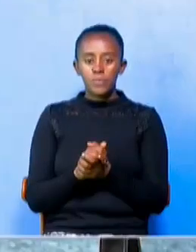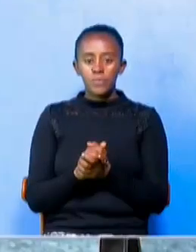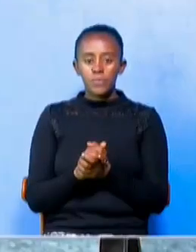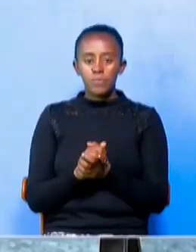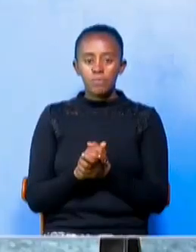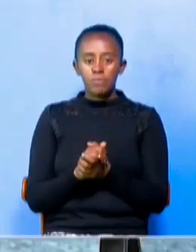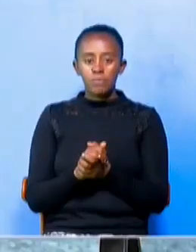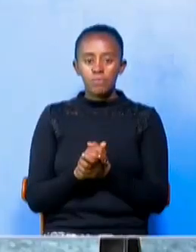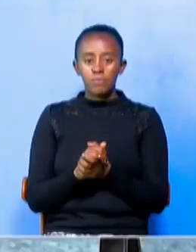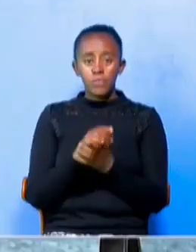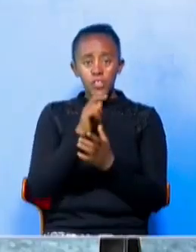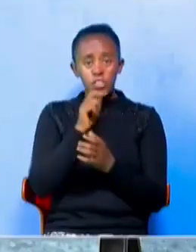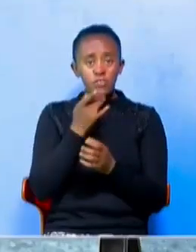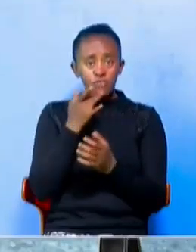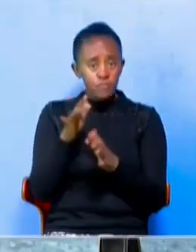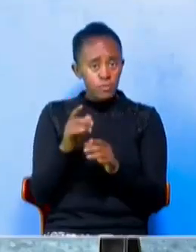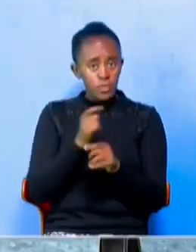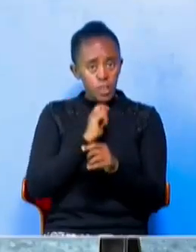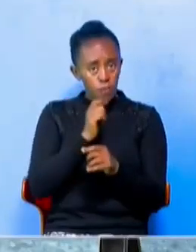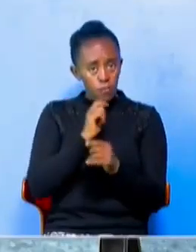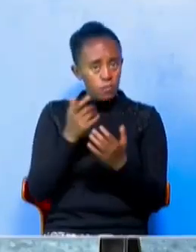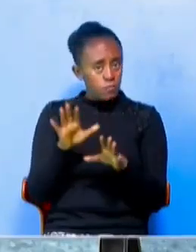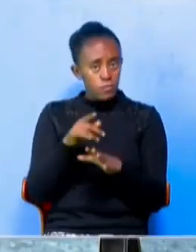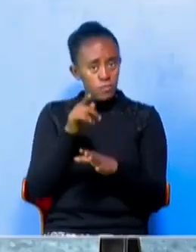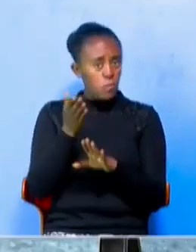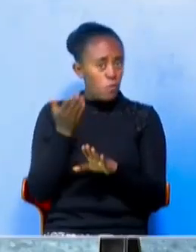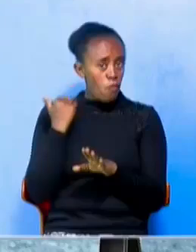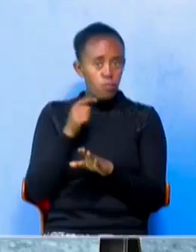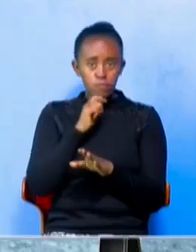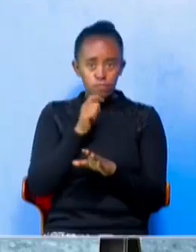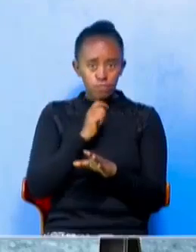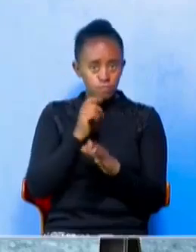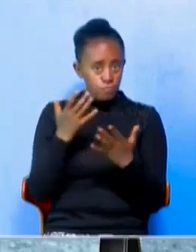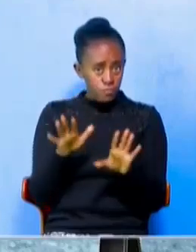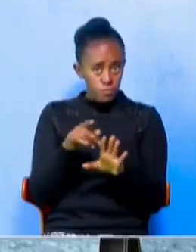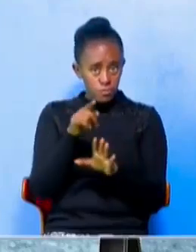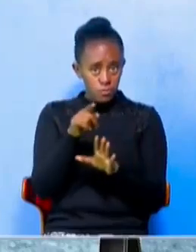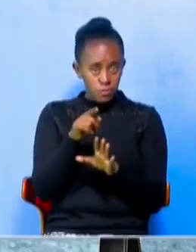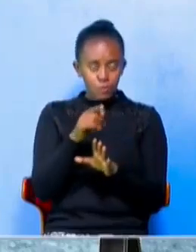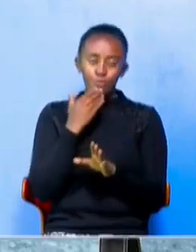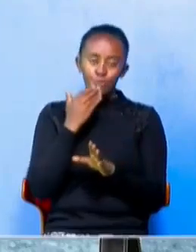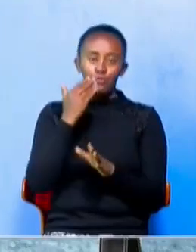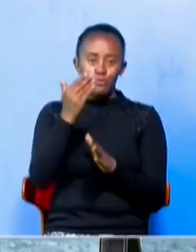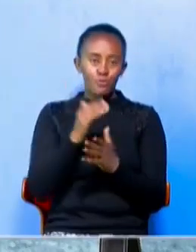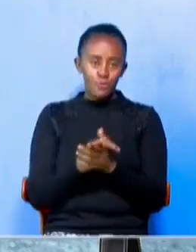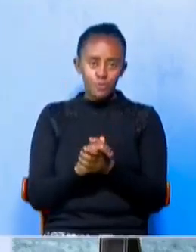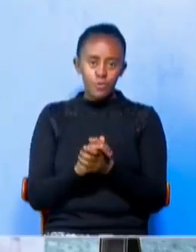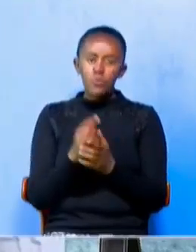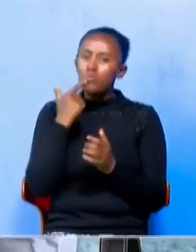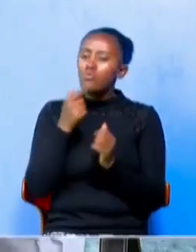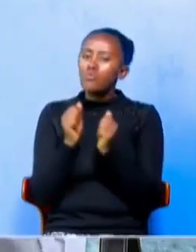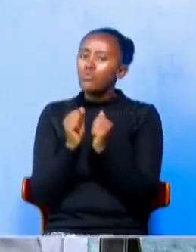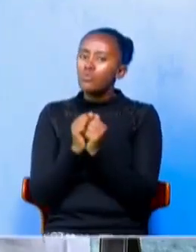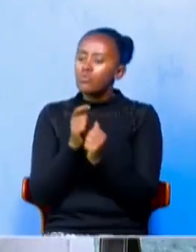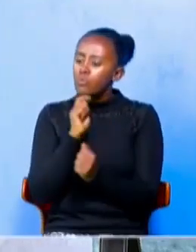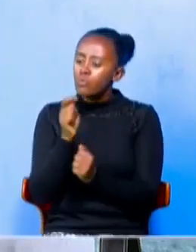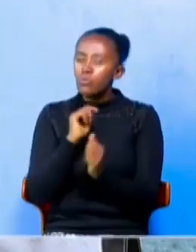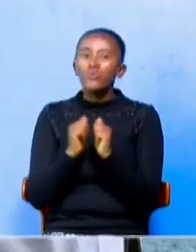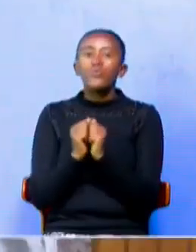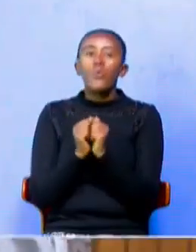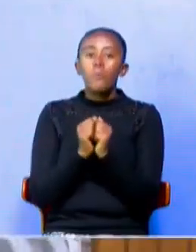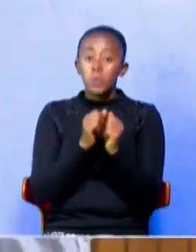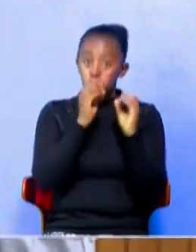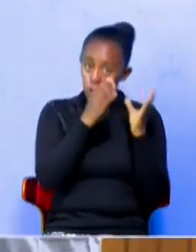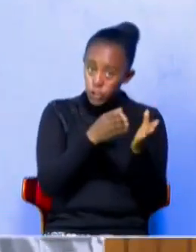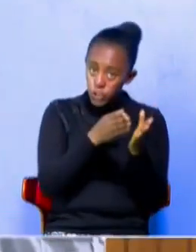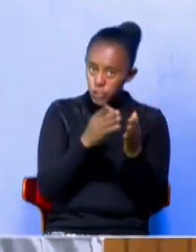Have you ever conducted any kind of interview before? Good. With whom? With anybody else? With your teacher,